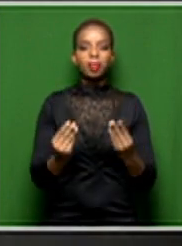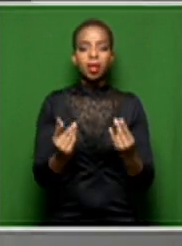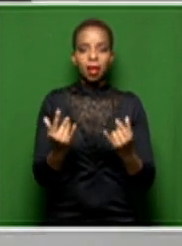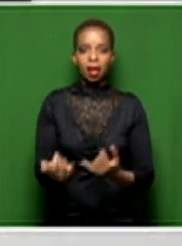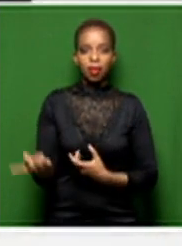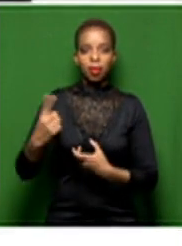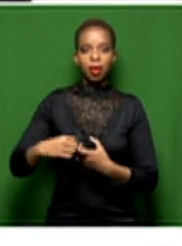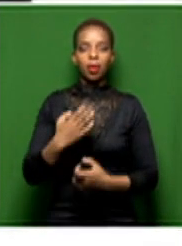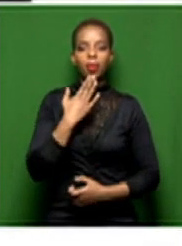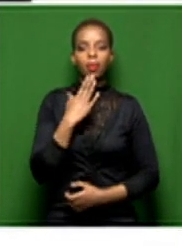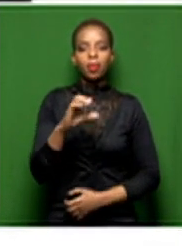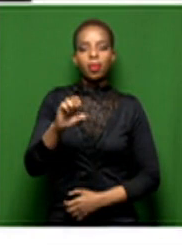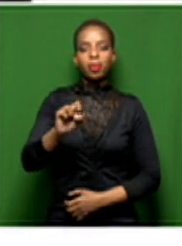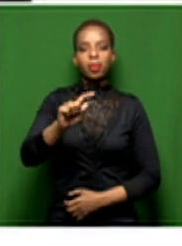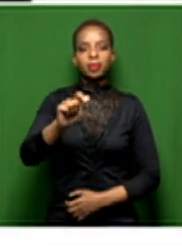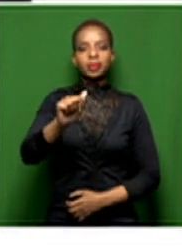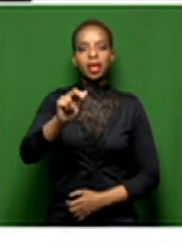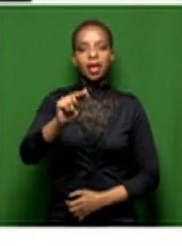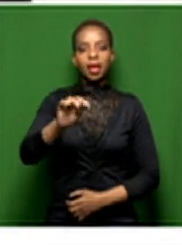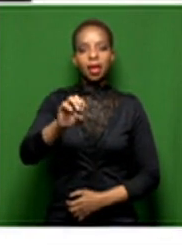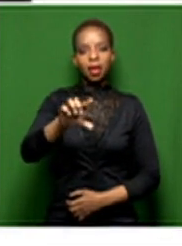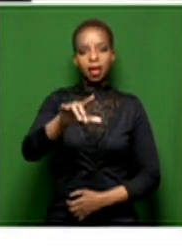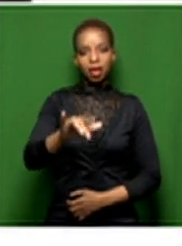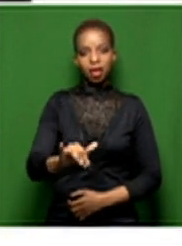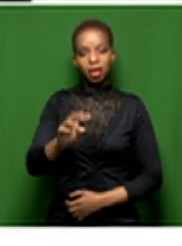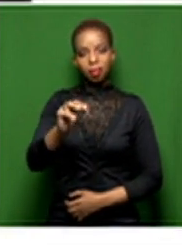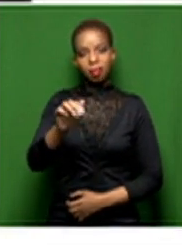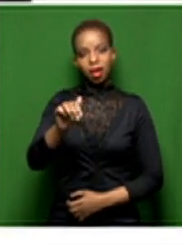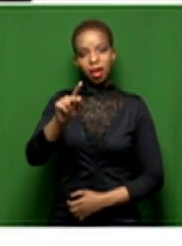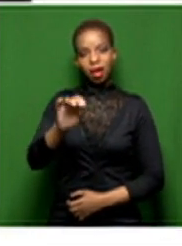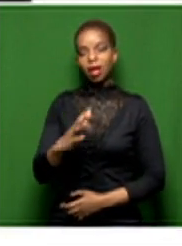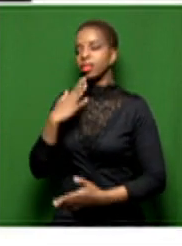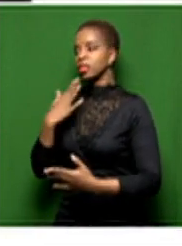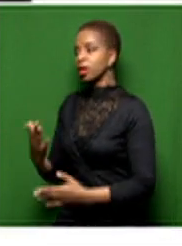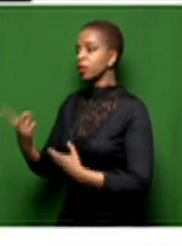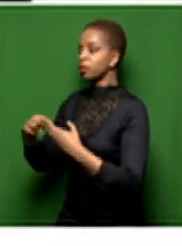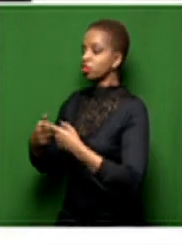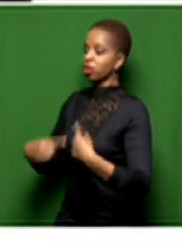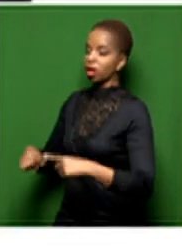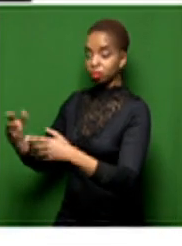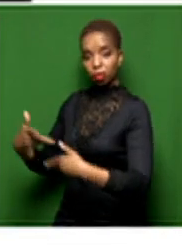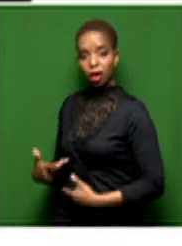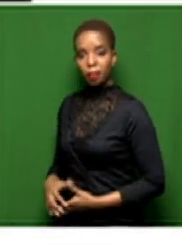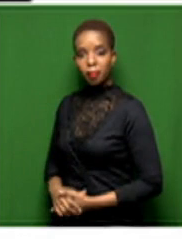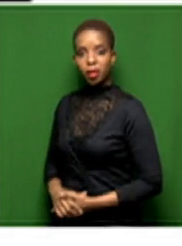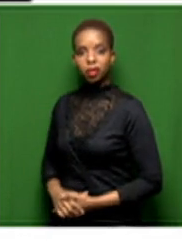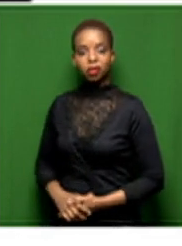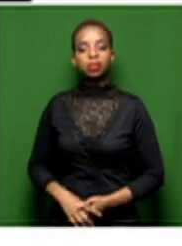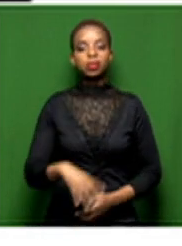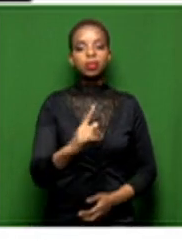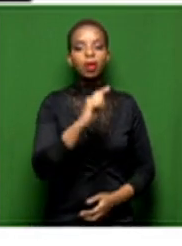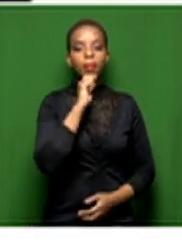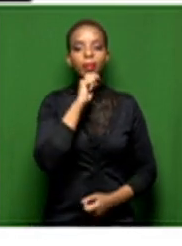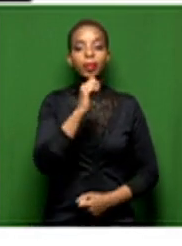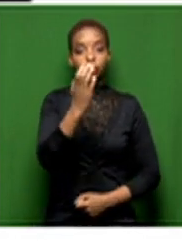Stanley into this conversation. And he joins us now via Skype. Mr. Maake, very good morning to you. Thanks for joining us. Welcome. Very good morning to